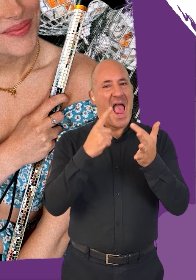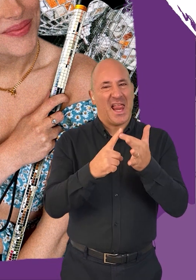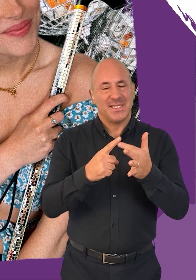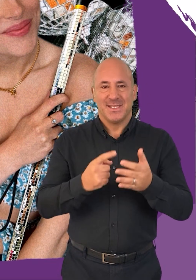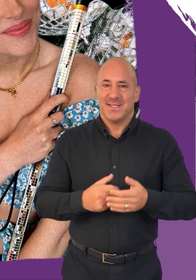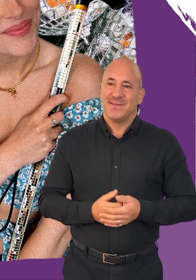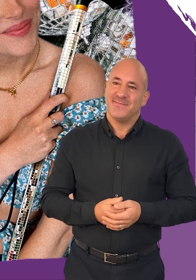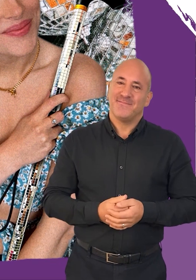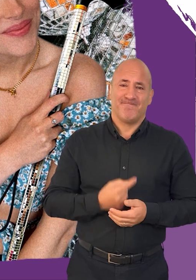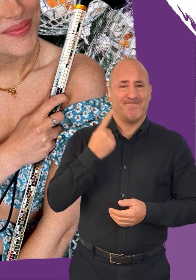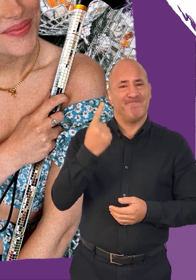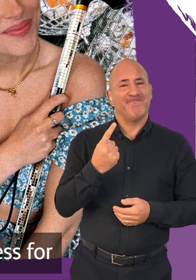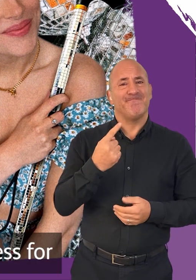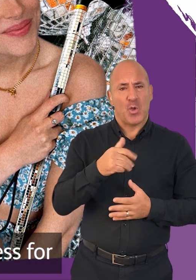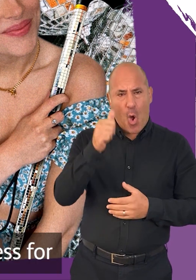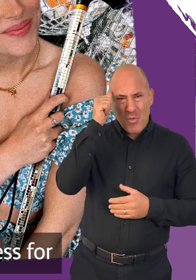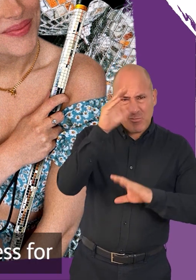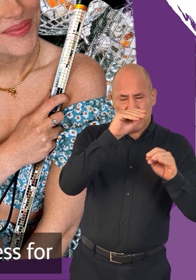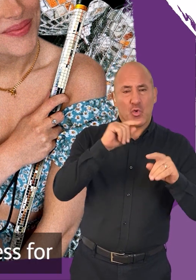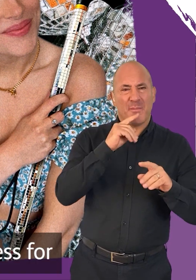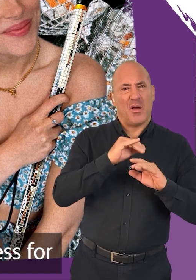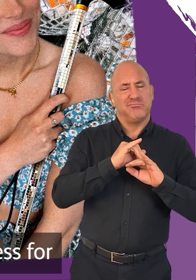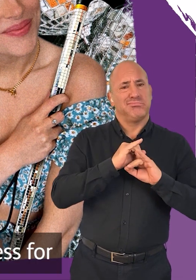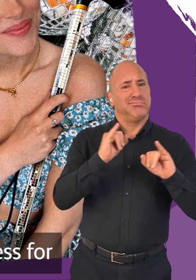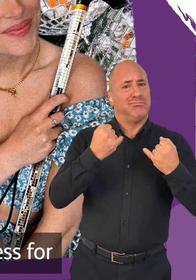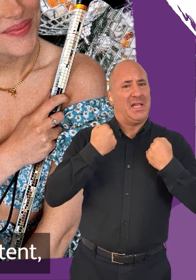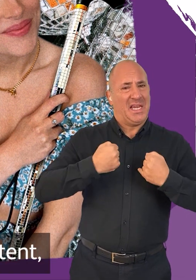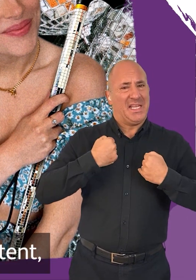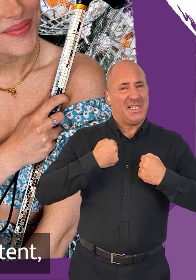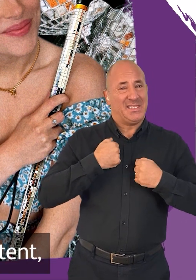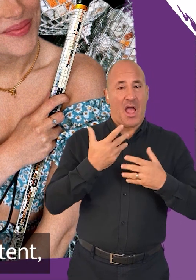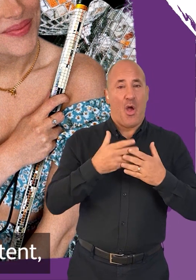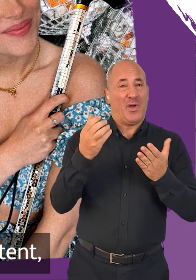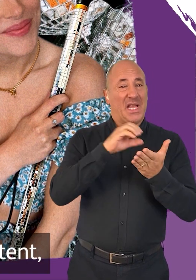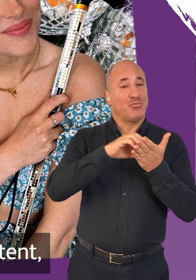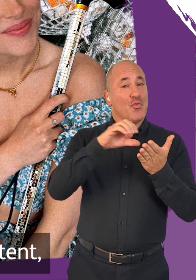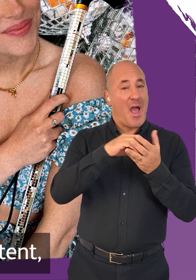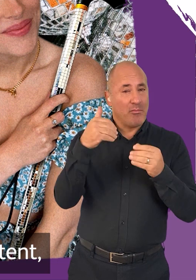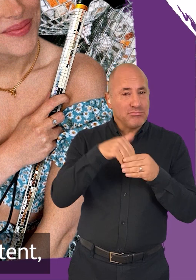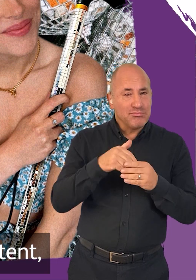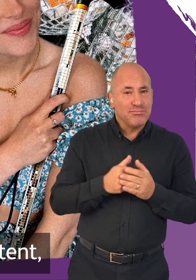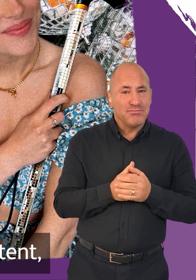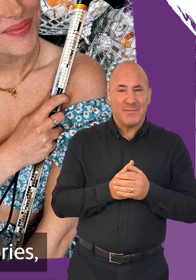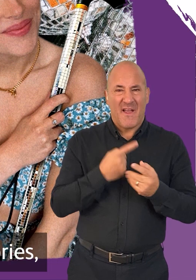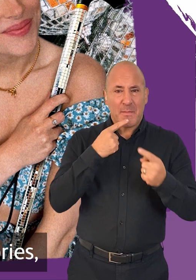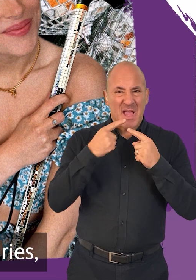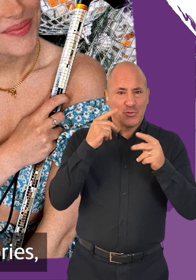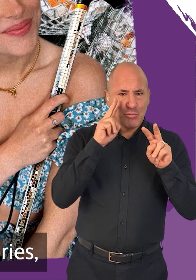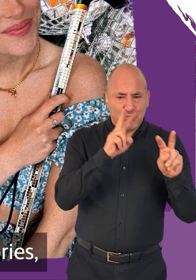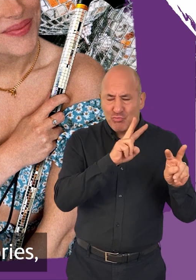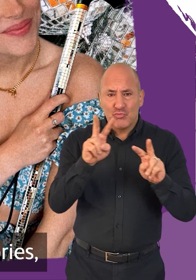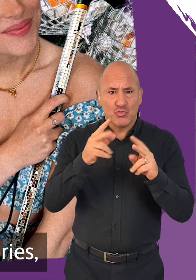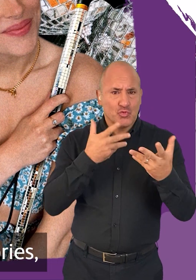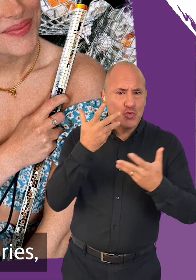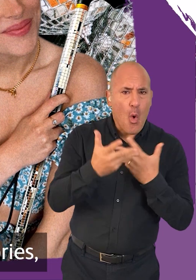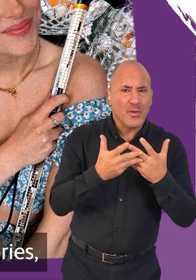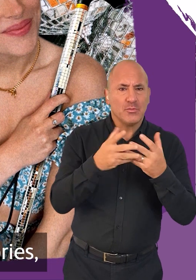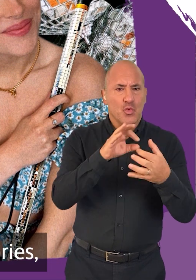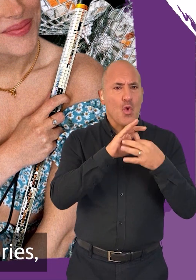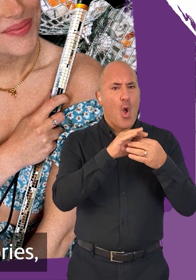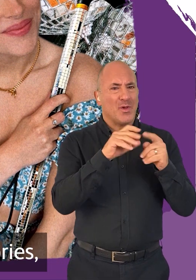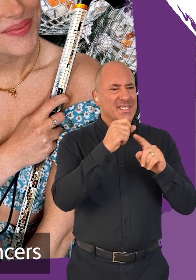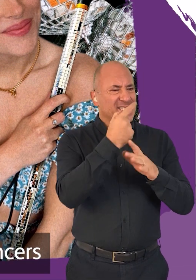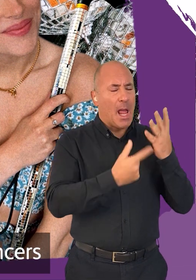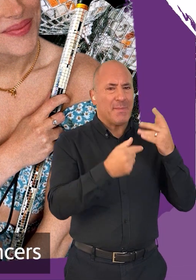Alice Ella. Alice has been raising awareness for chronic illnesses with her Instagram content, which includes informative reels